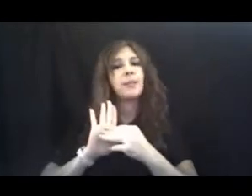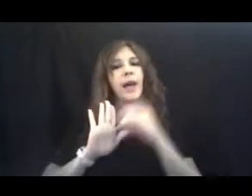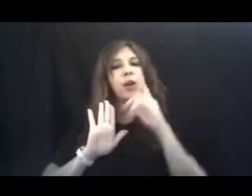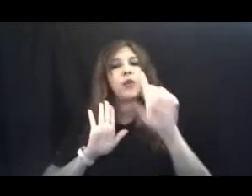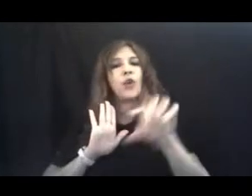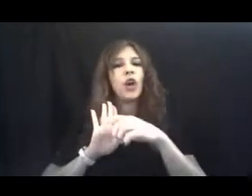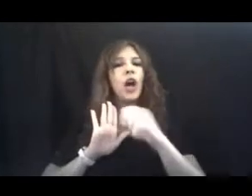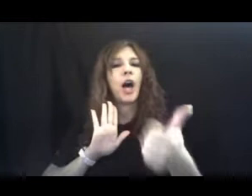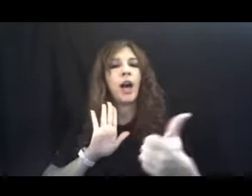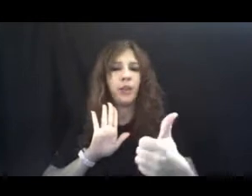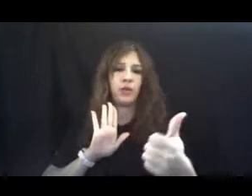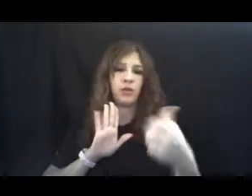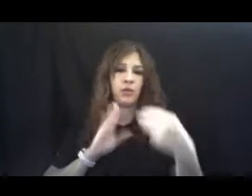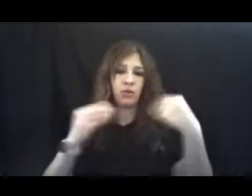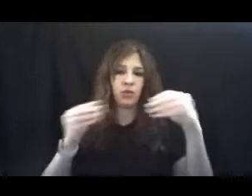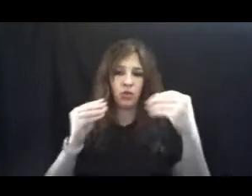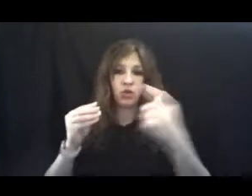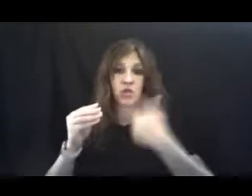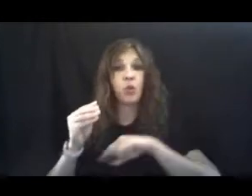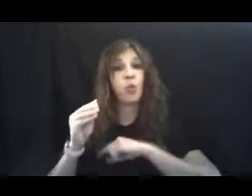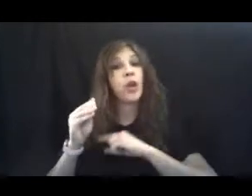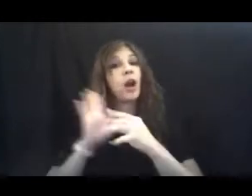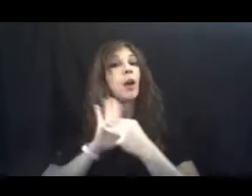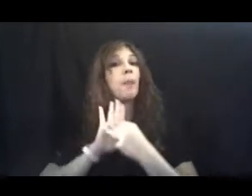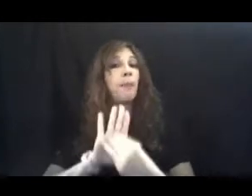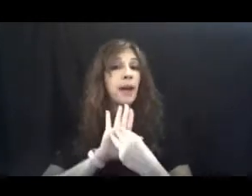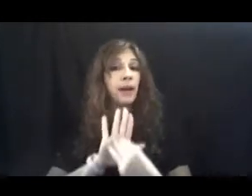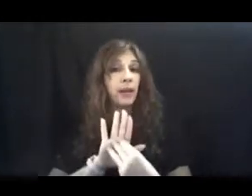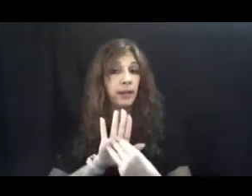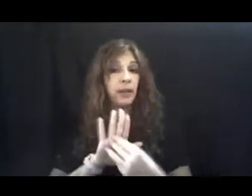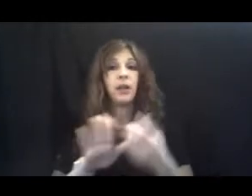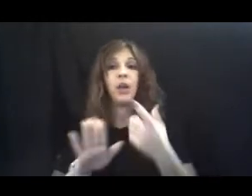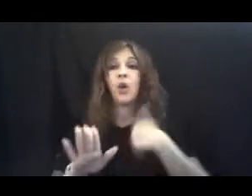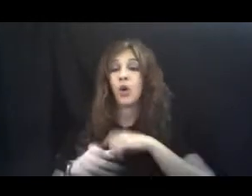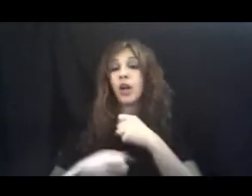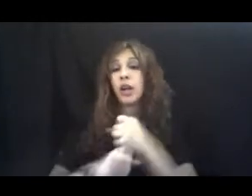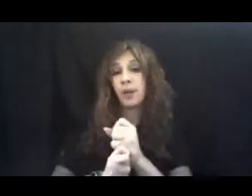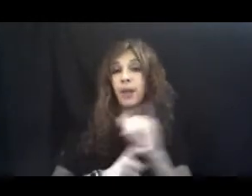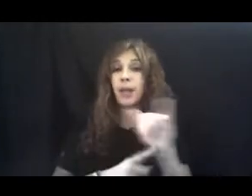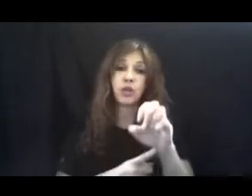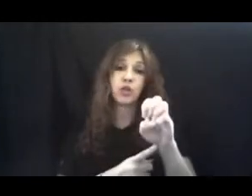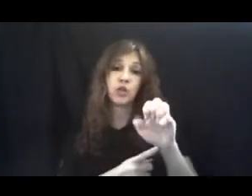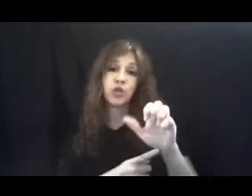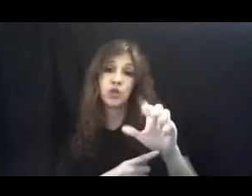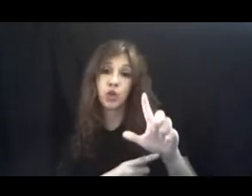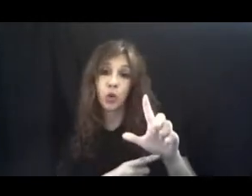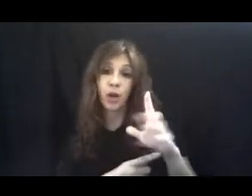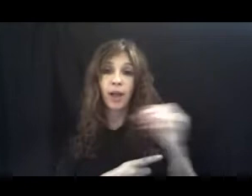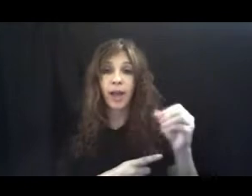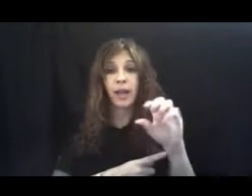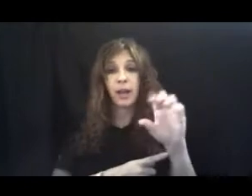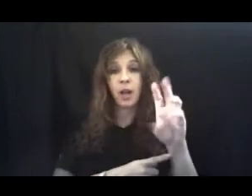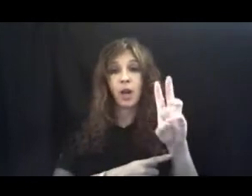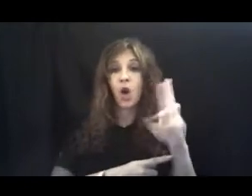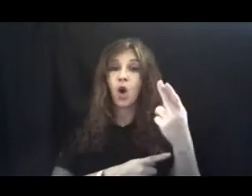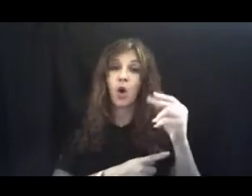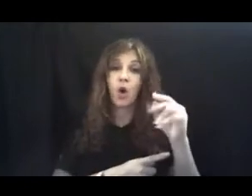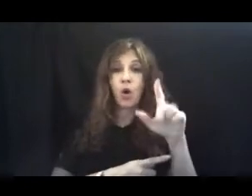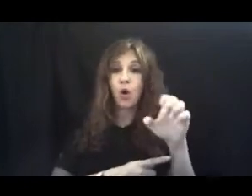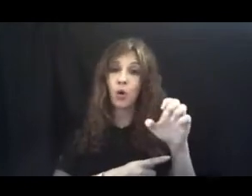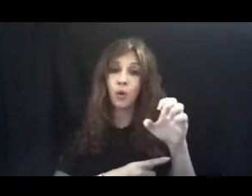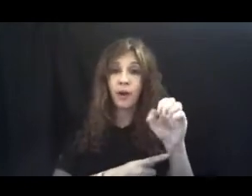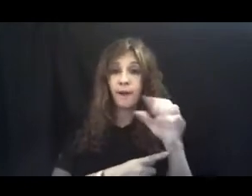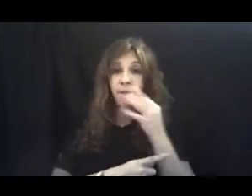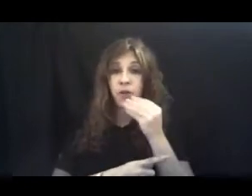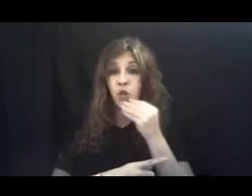stores. My thinking is we're going to make Jewel and think about it, because we're going to shop in